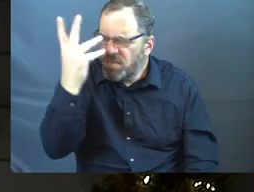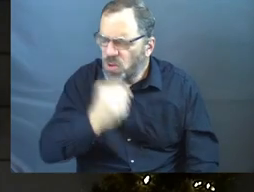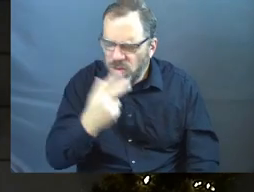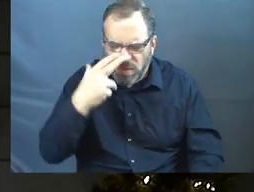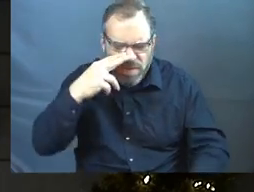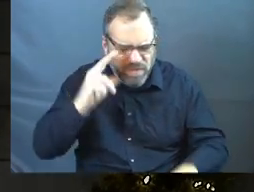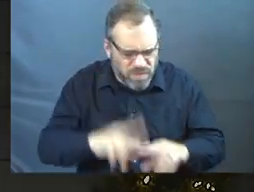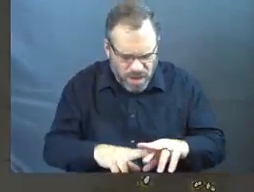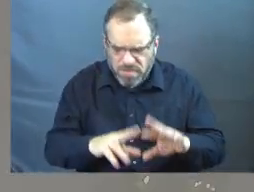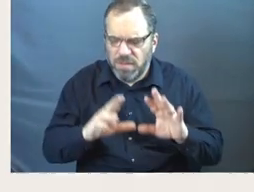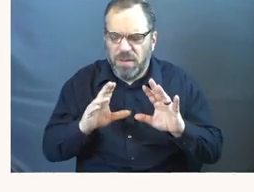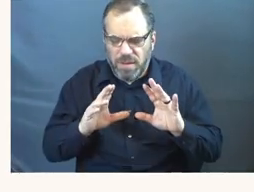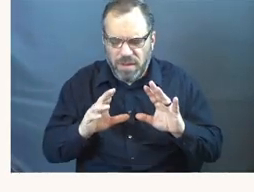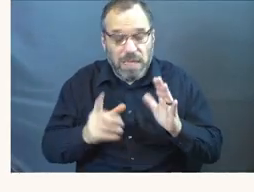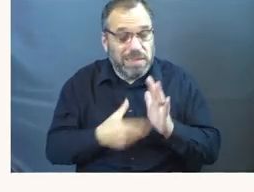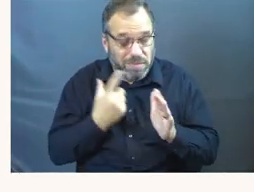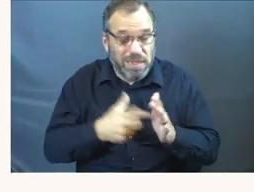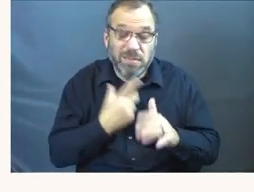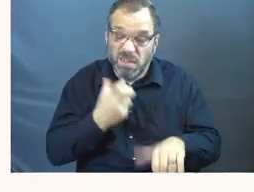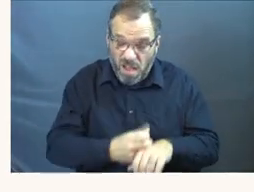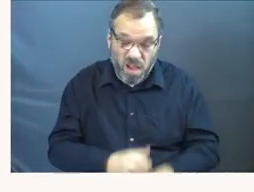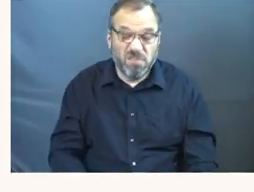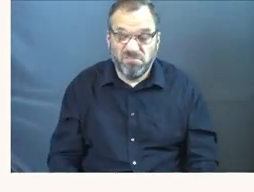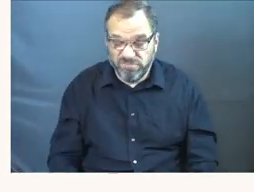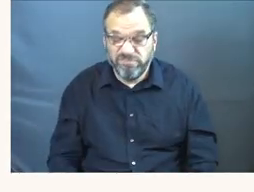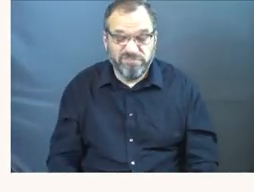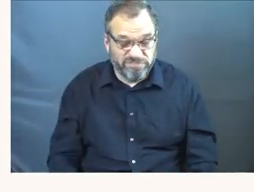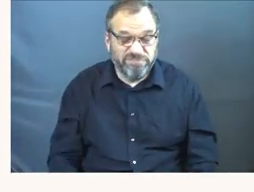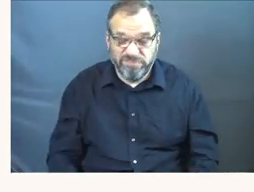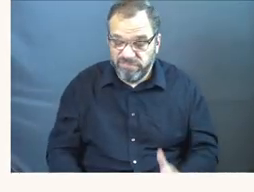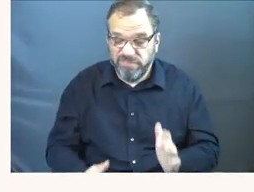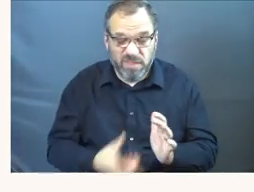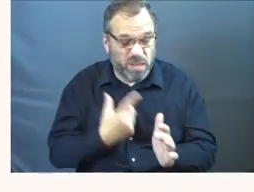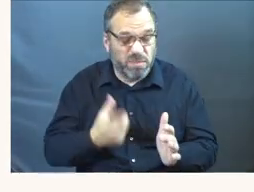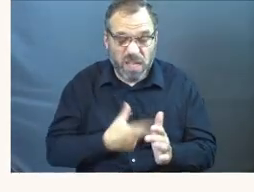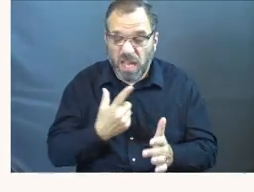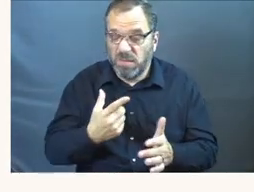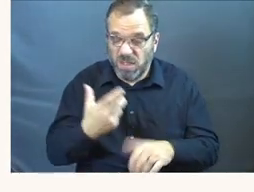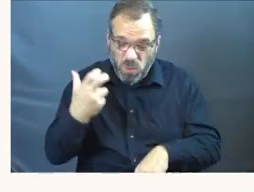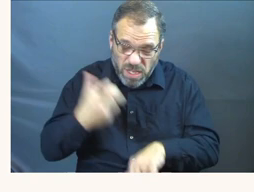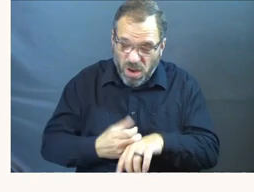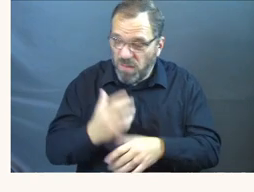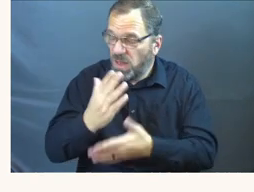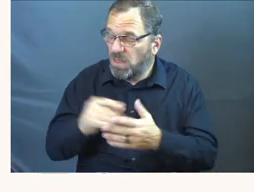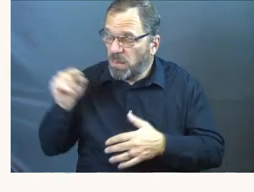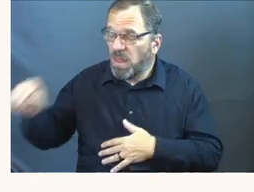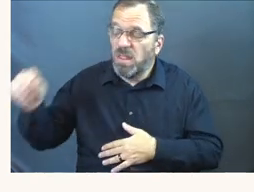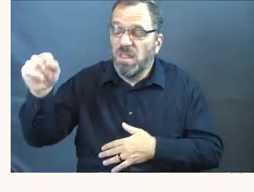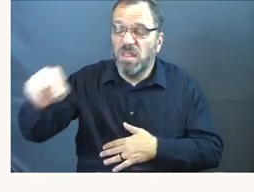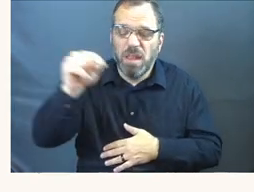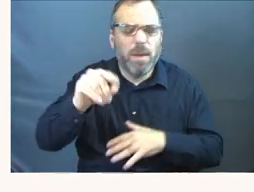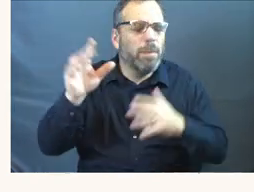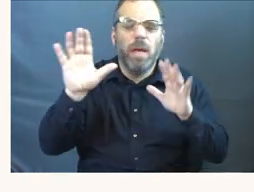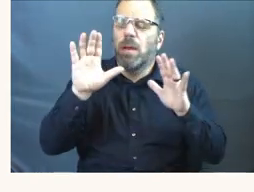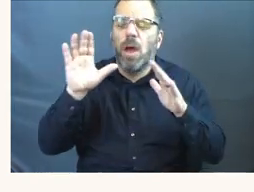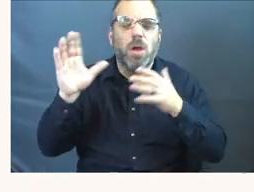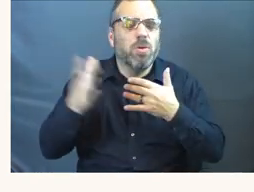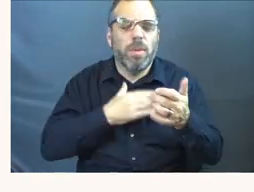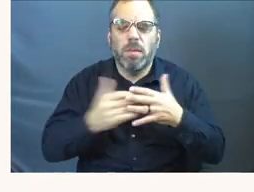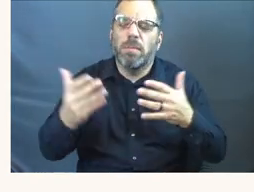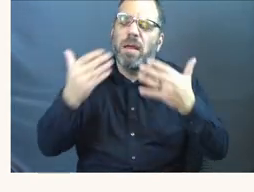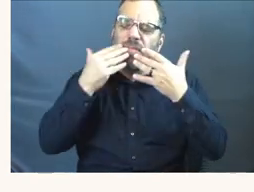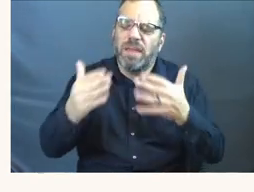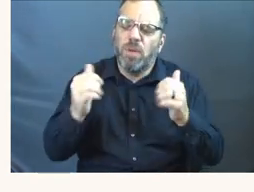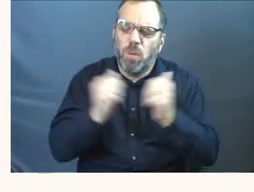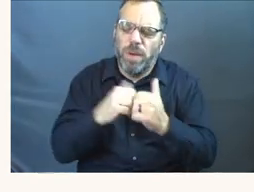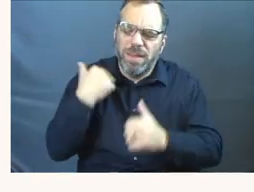fun. Sometimes it's hard. Sometimes the exact opposite, Lord, for some of us. But no matter where we are, I'm thankful that you